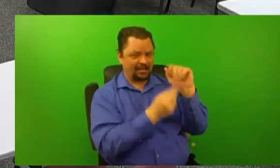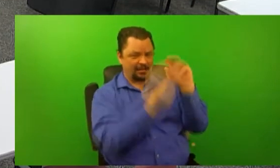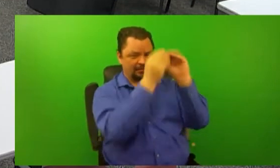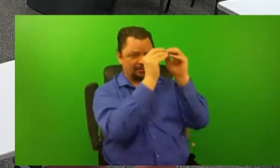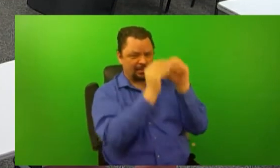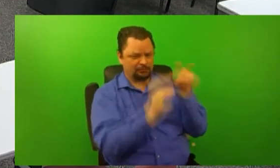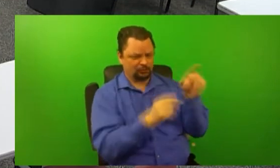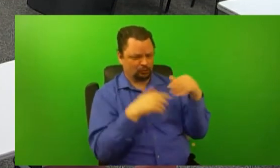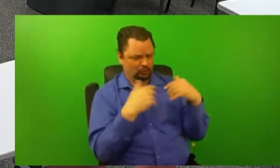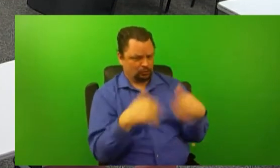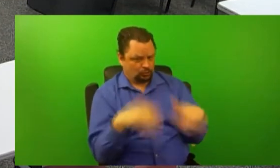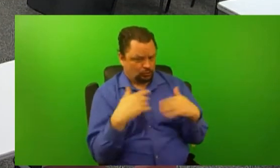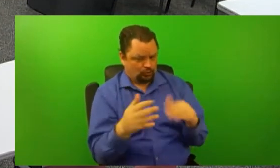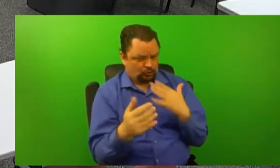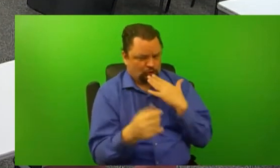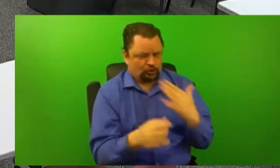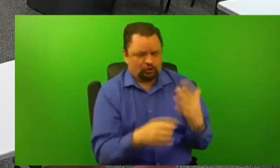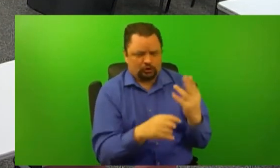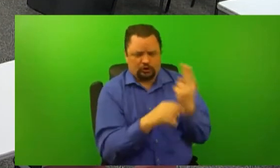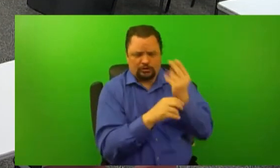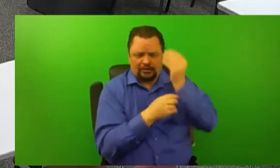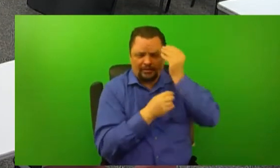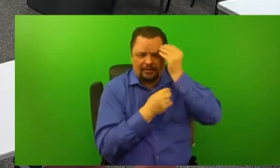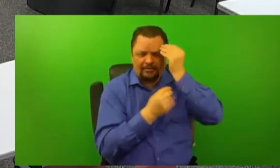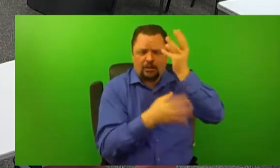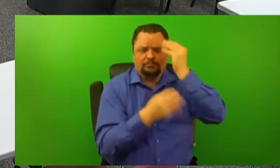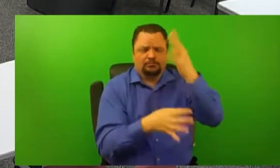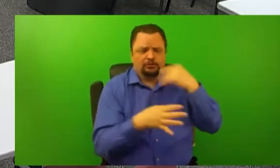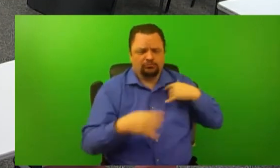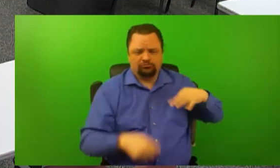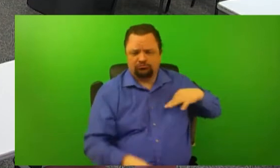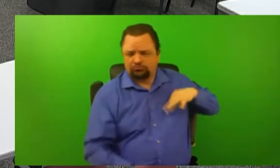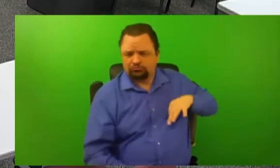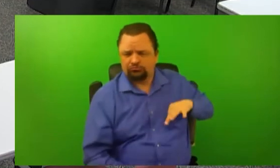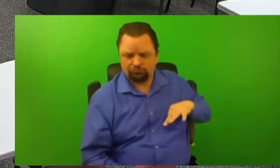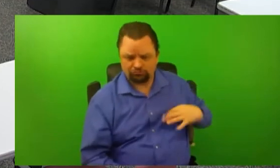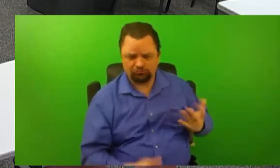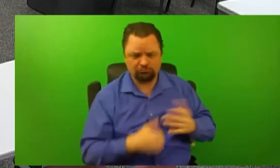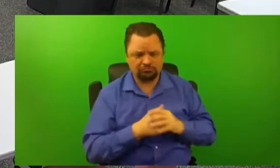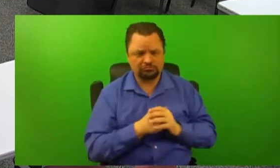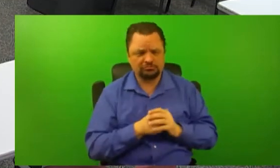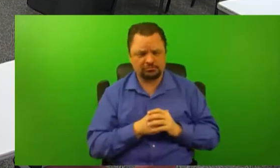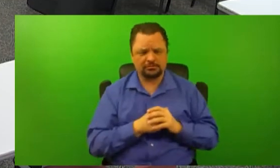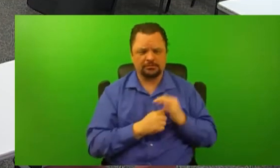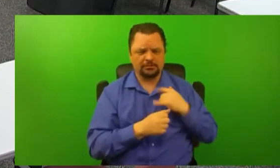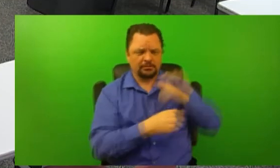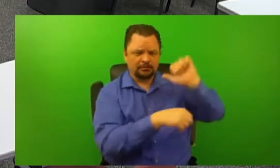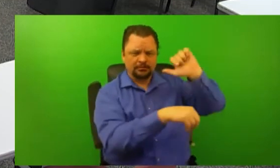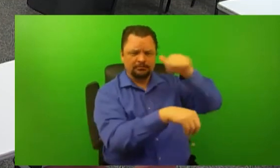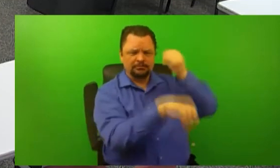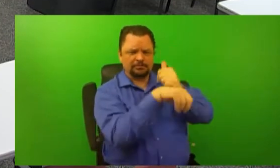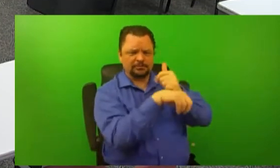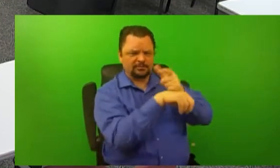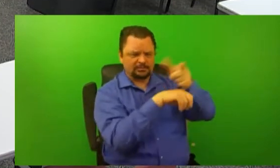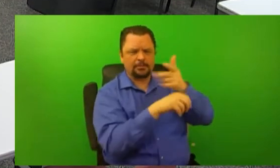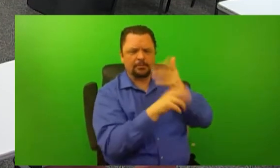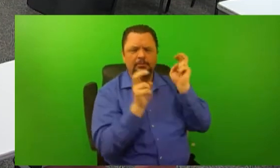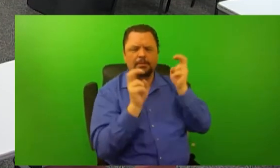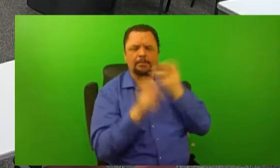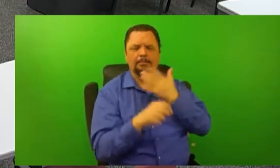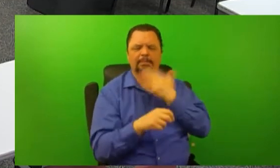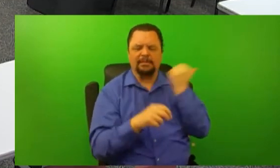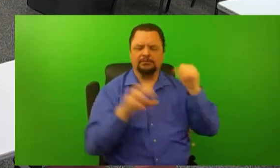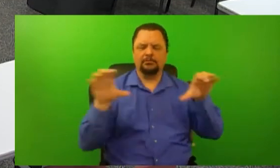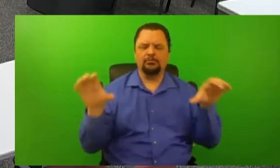was very trend setting and became a best practice. And in fact, I know in